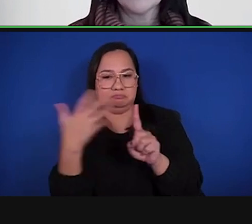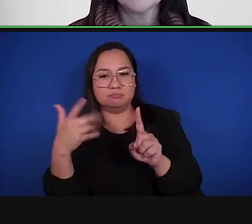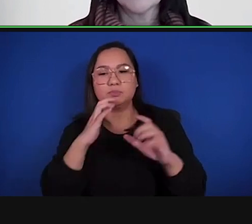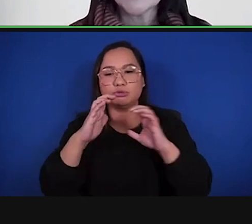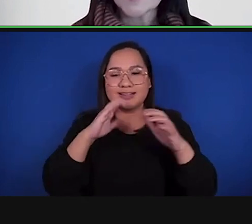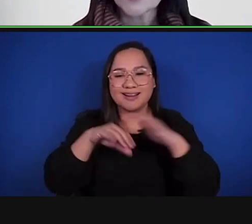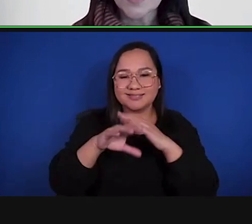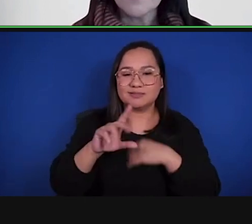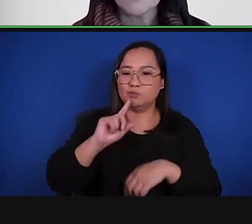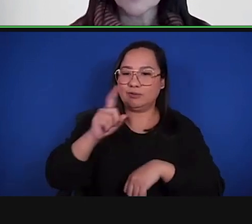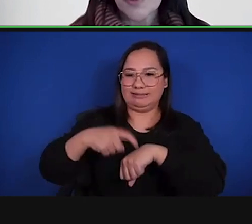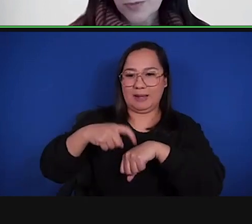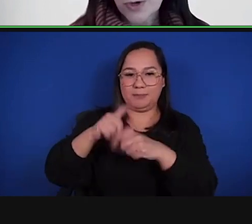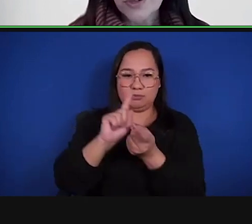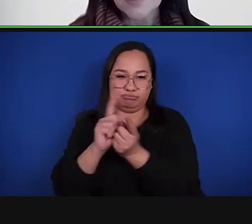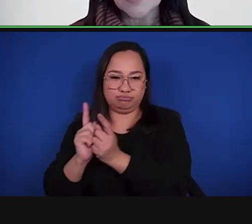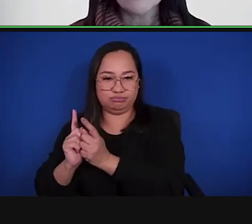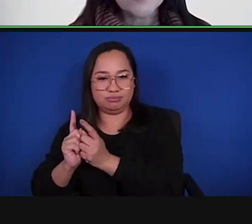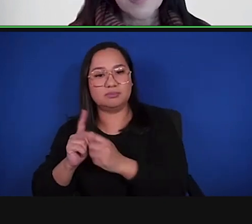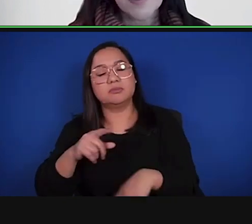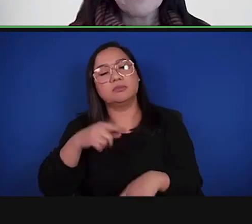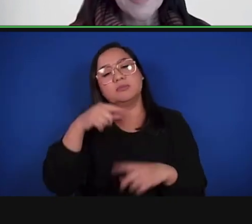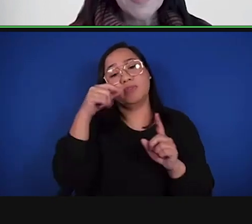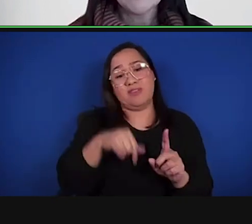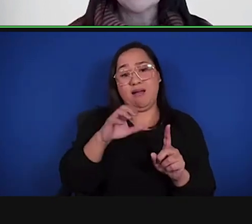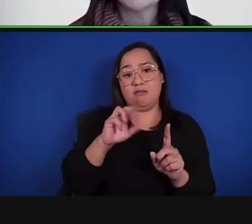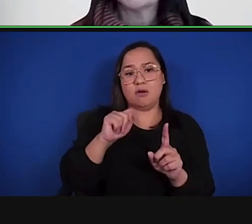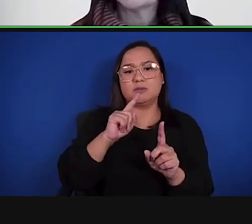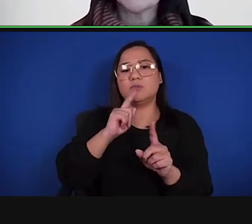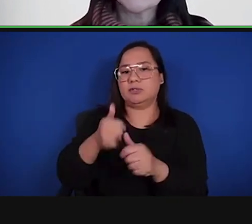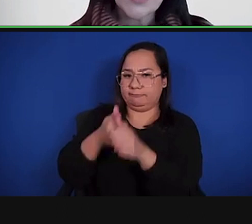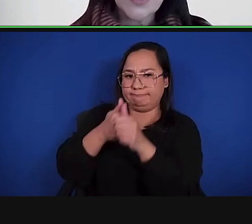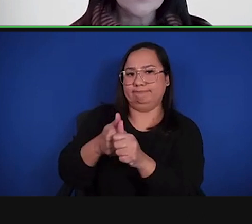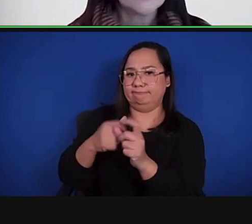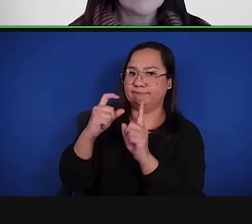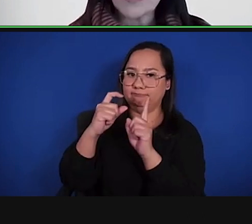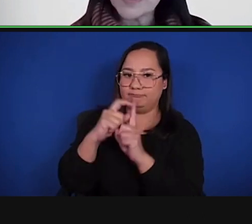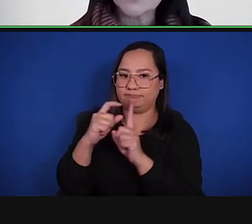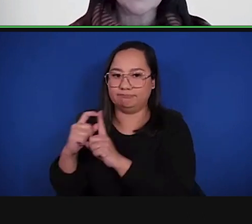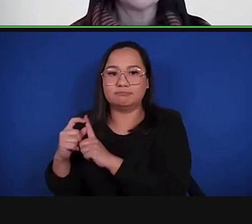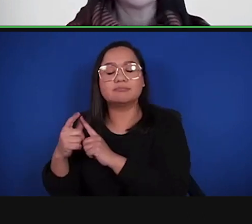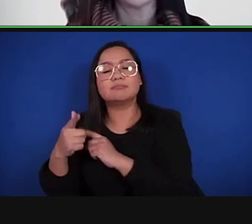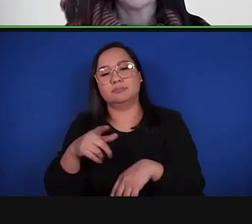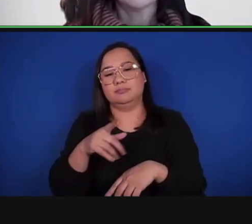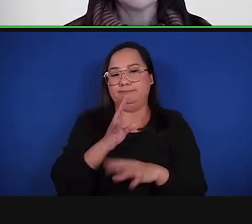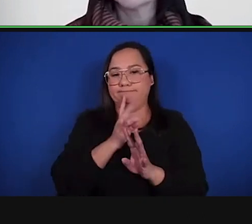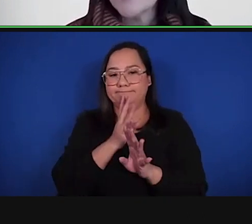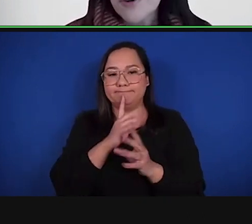that provides a text stream of the spoken word in real time. It includes false starts, environmental